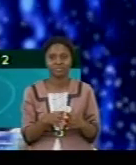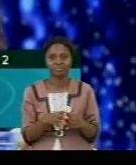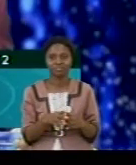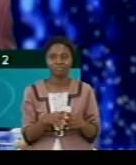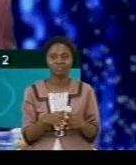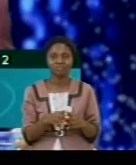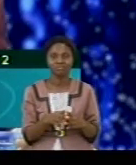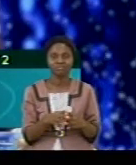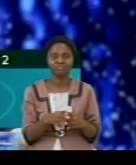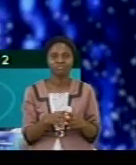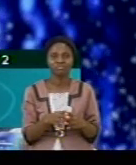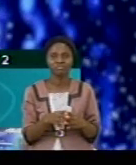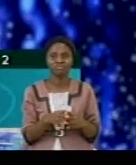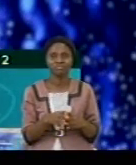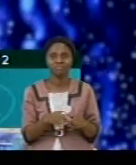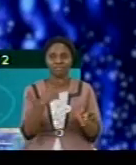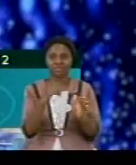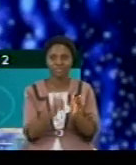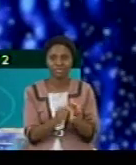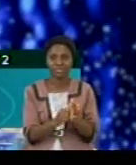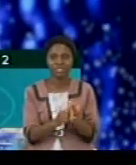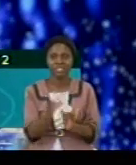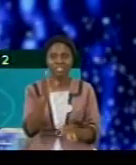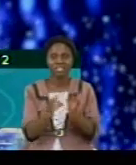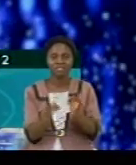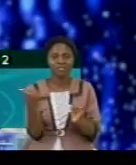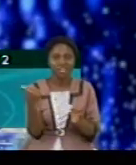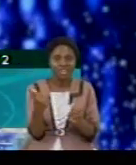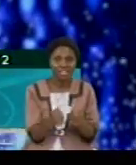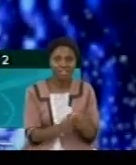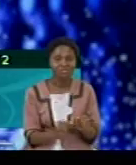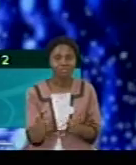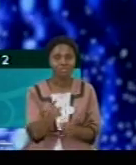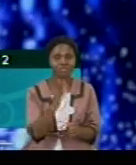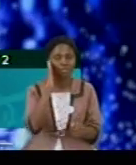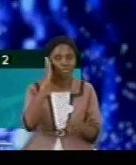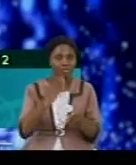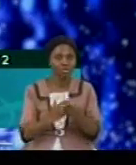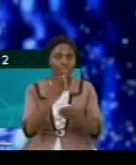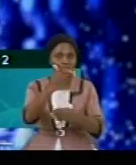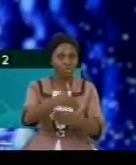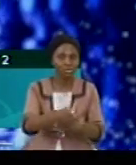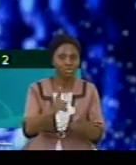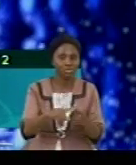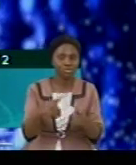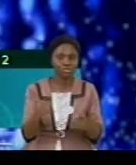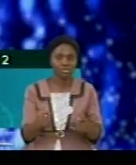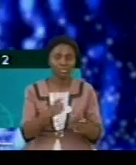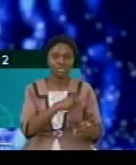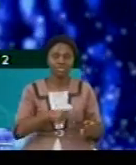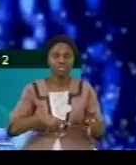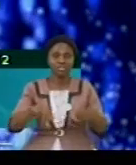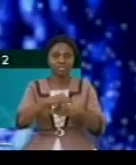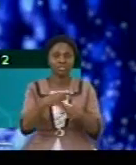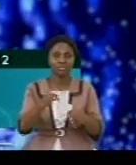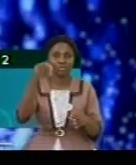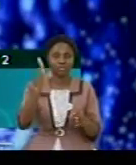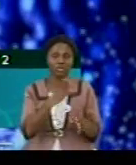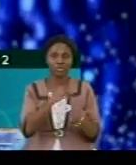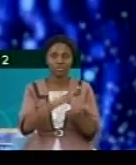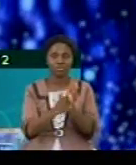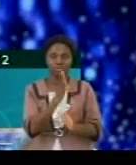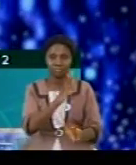darkness to light, if anybody will cross over into the kingdom of God and become a citizen there. John chapter 3, verse